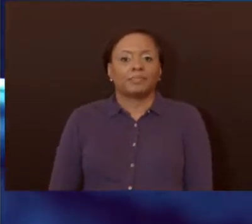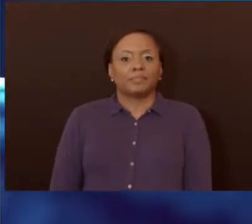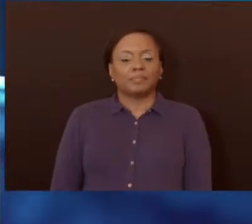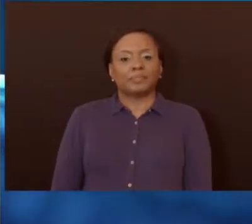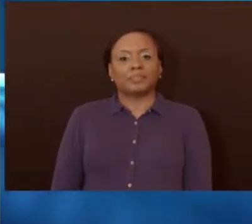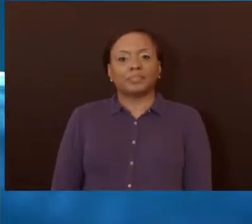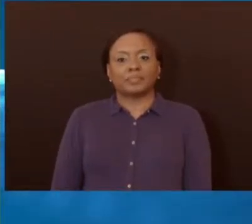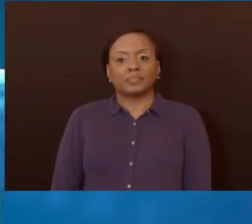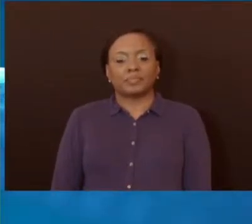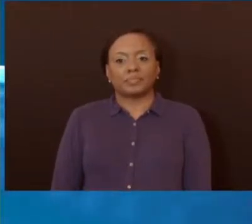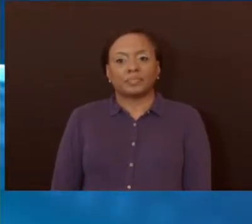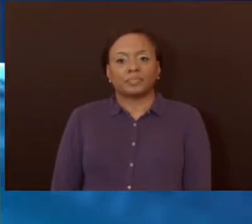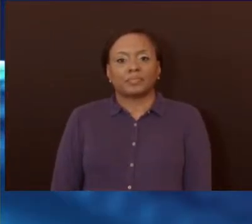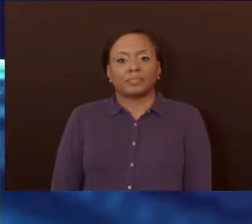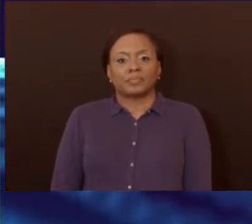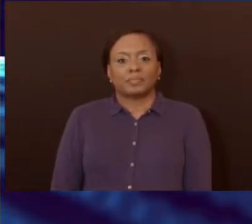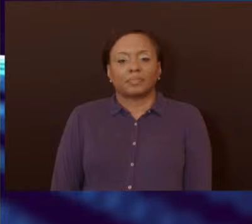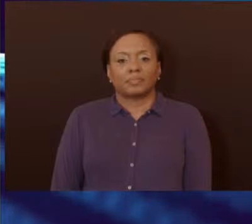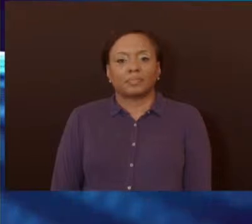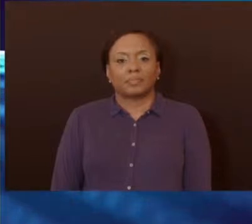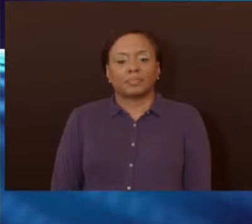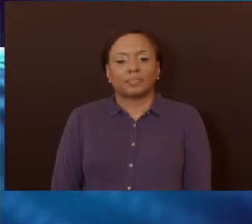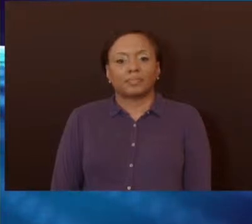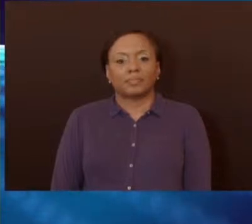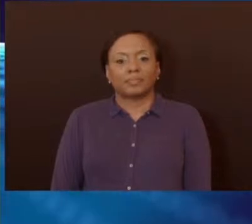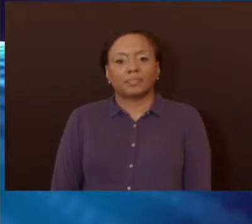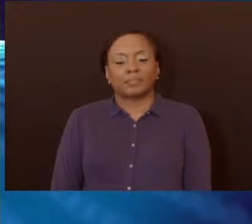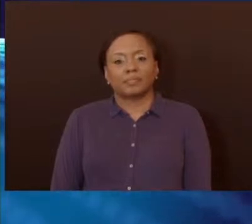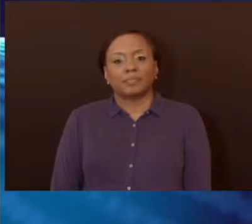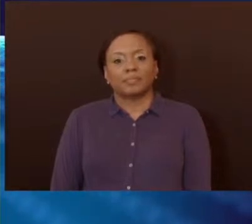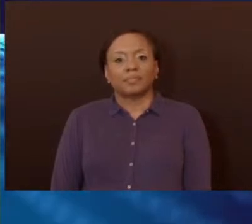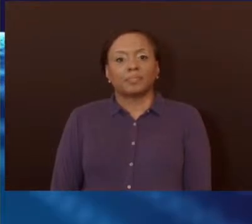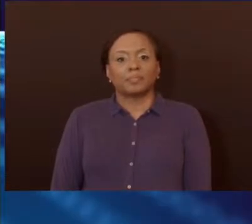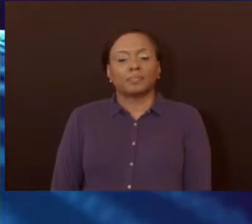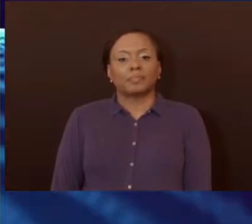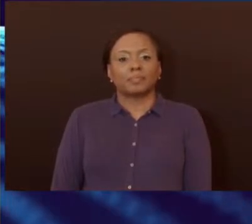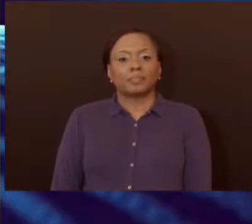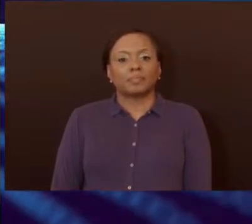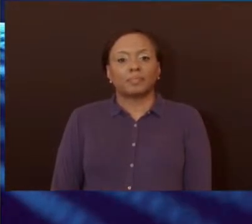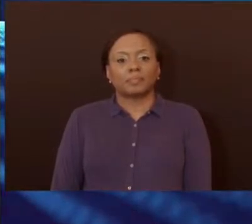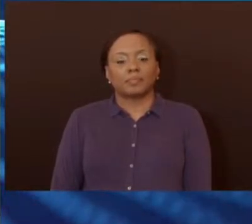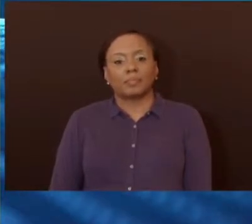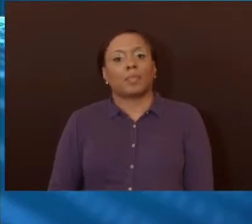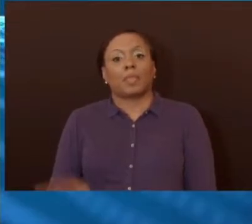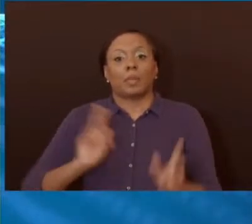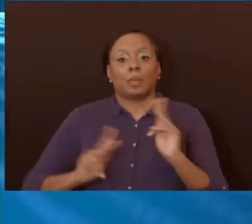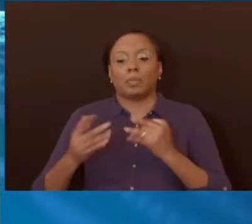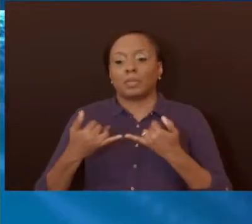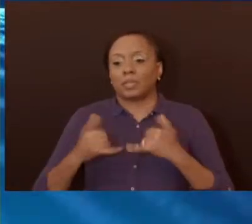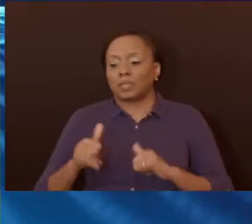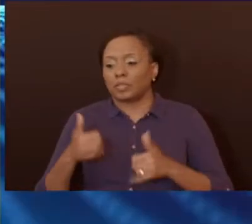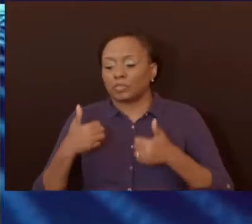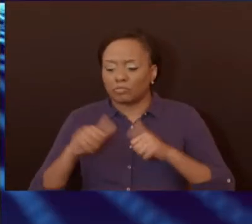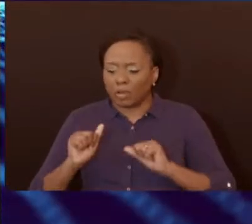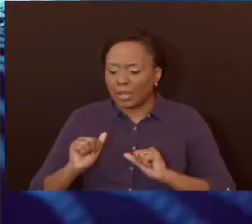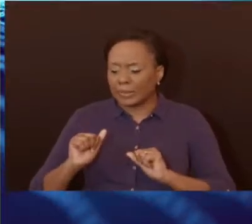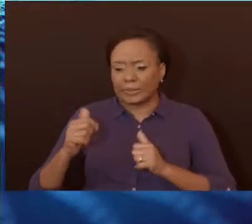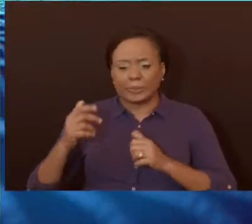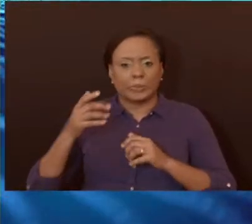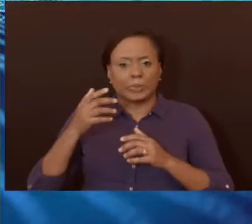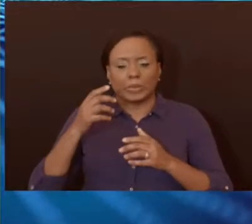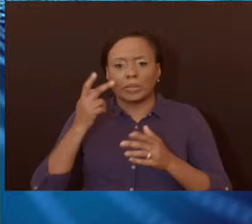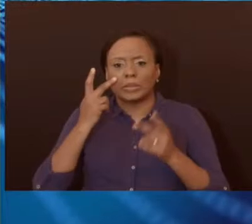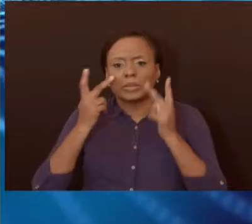can appreciate that persons are still working on the ground, the contact tracers, who are gathering information